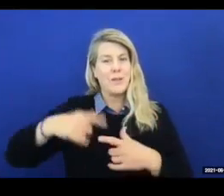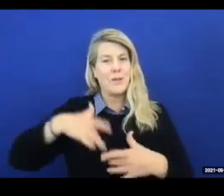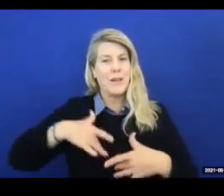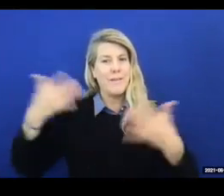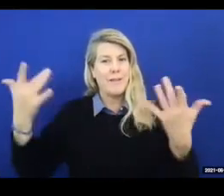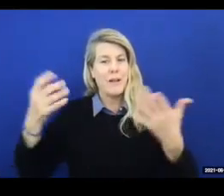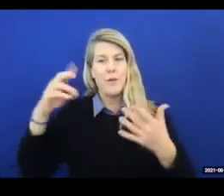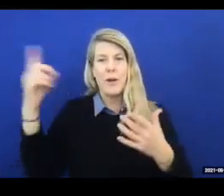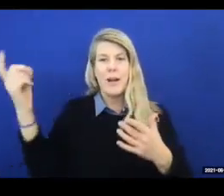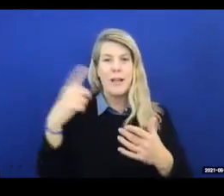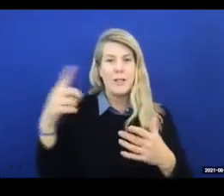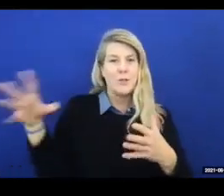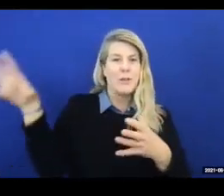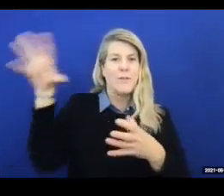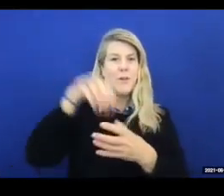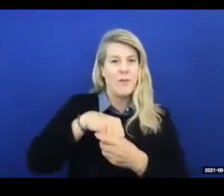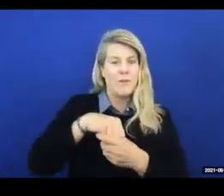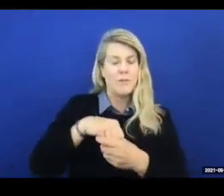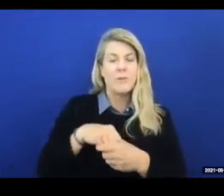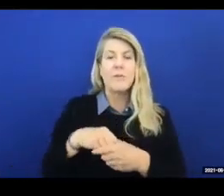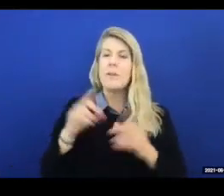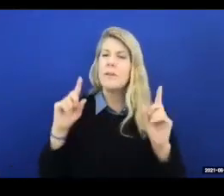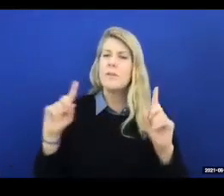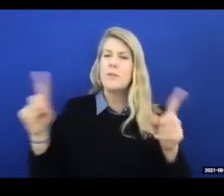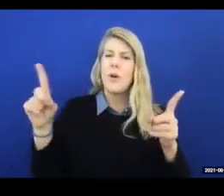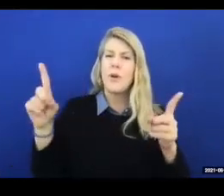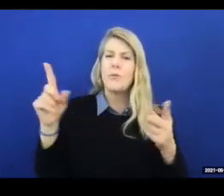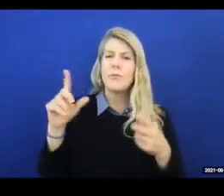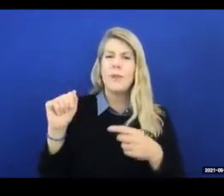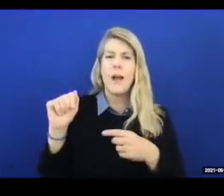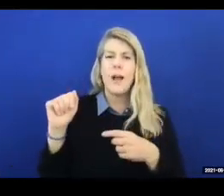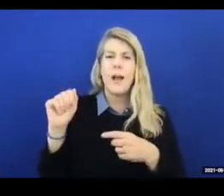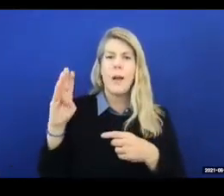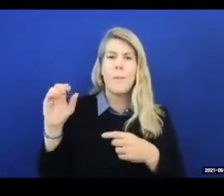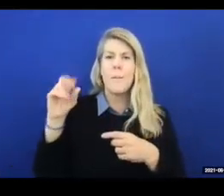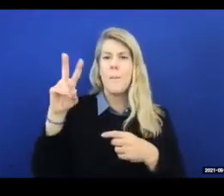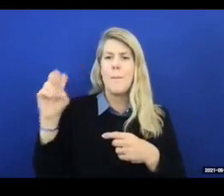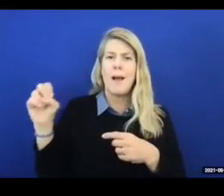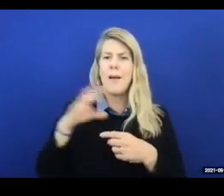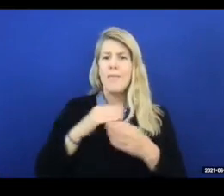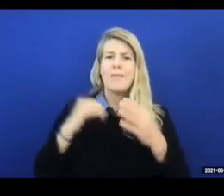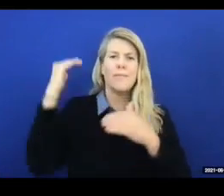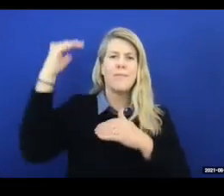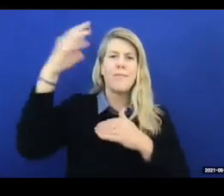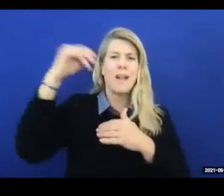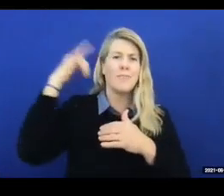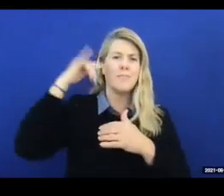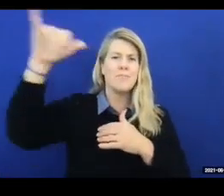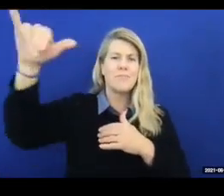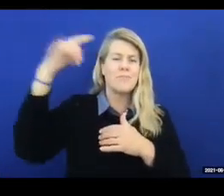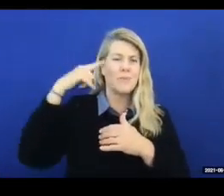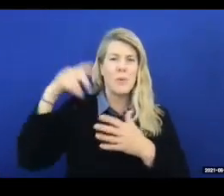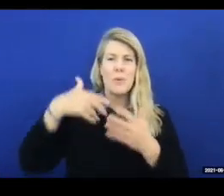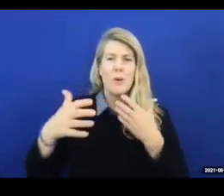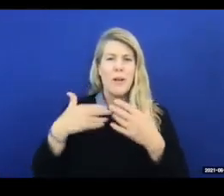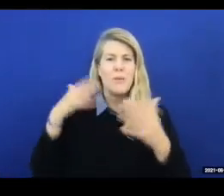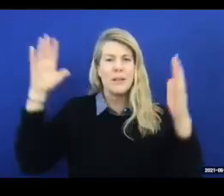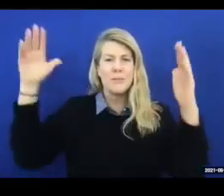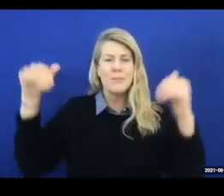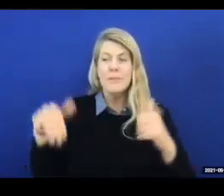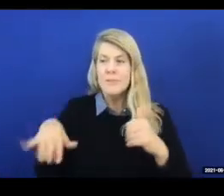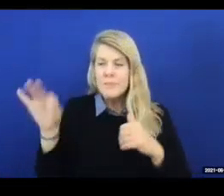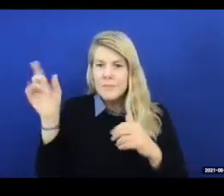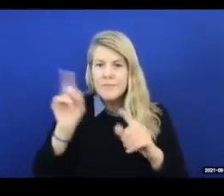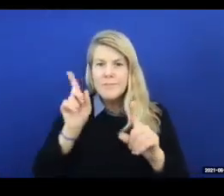or asks you to get involved. Go above and beyond expectations. Find that mentor